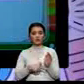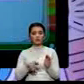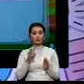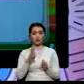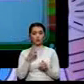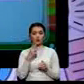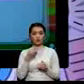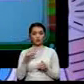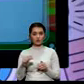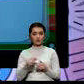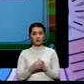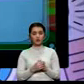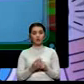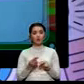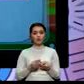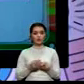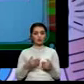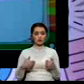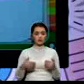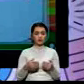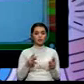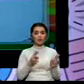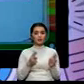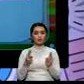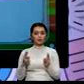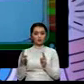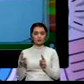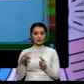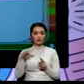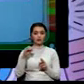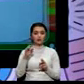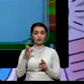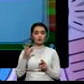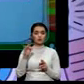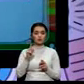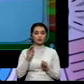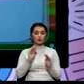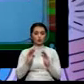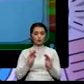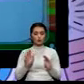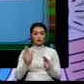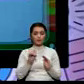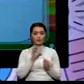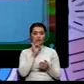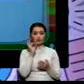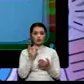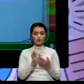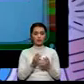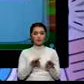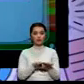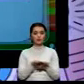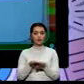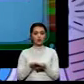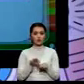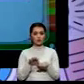30174 dan kichik. Demak biz mana shu tartibda ushbu tengsizlik tuzdik va natijalarni